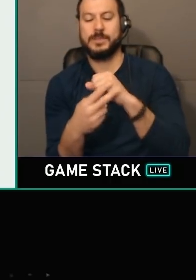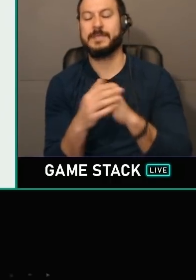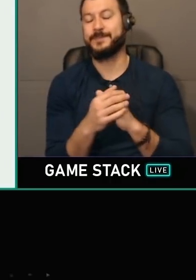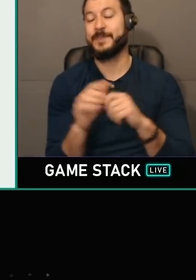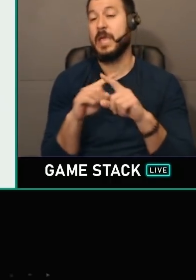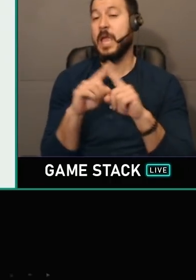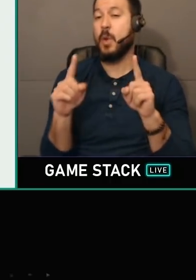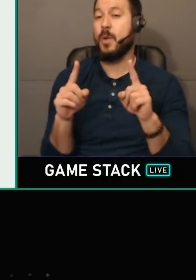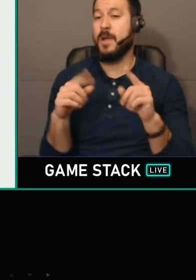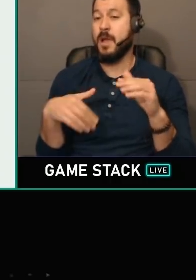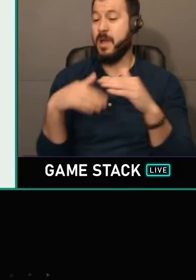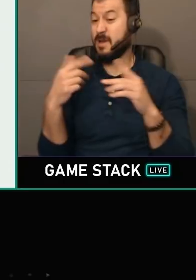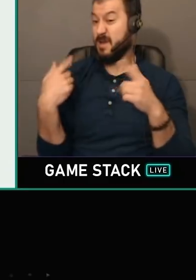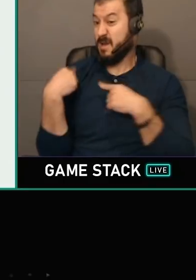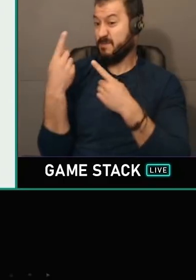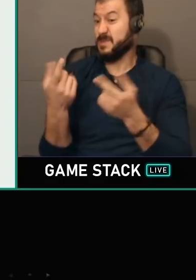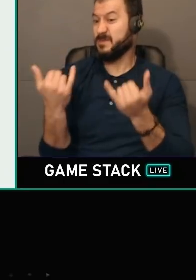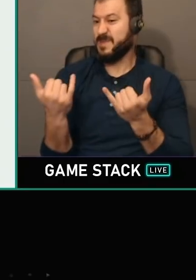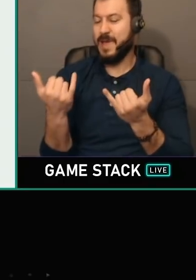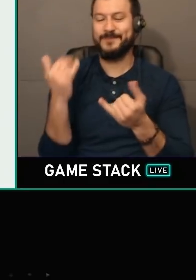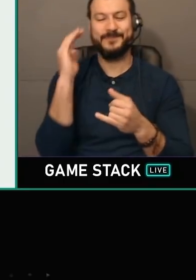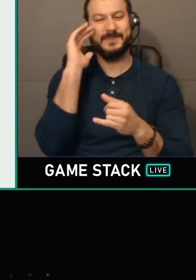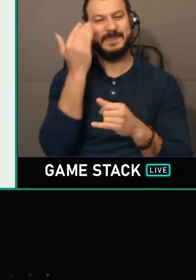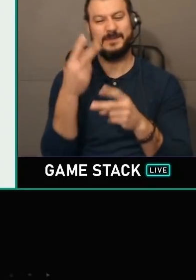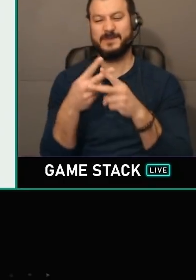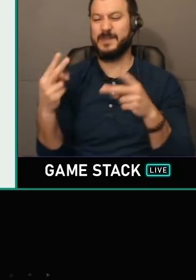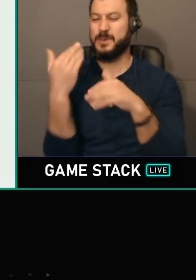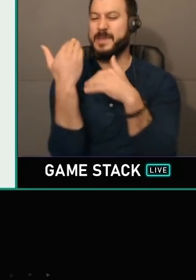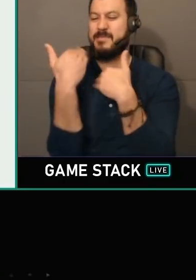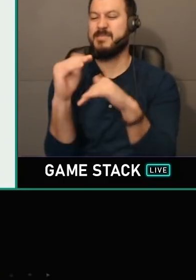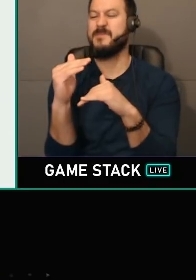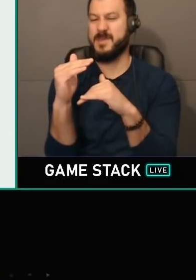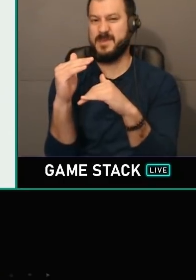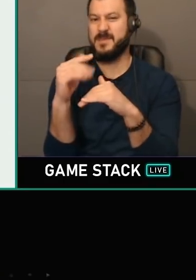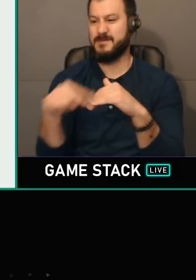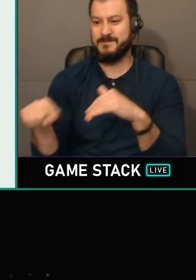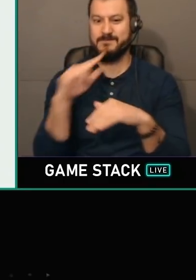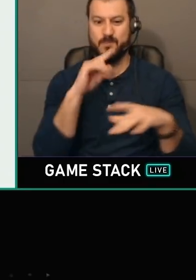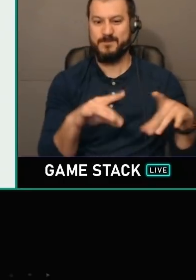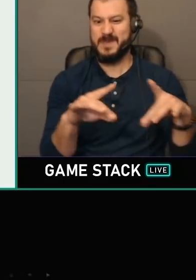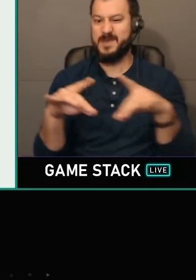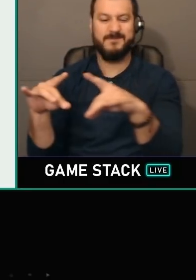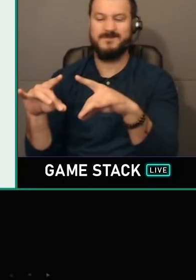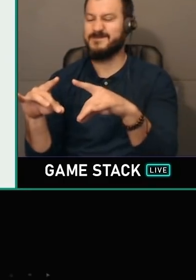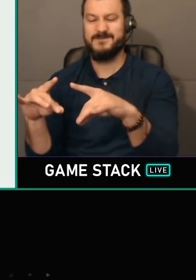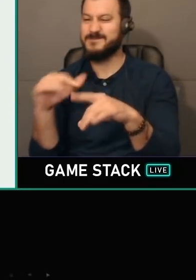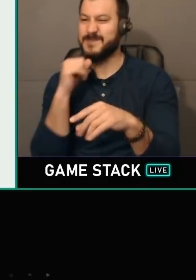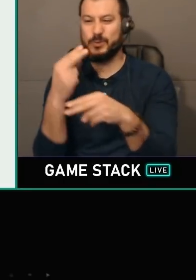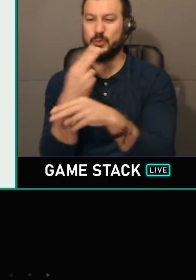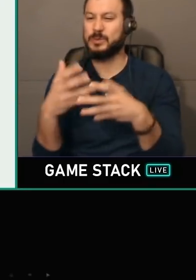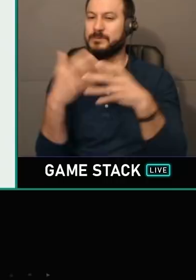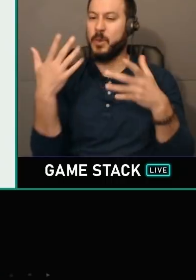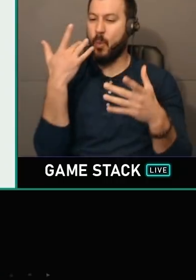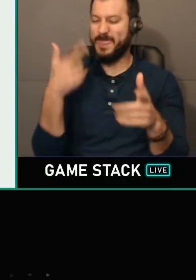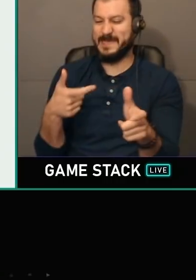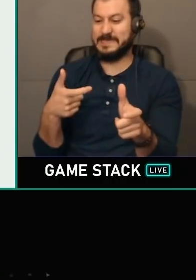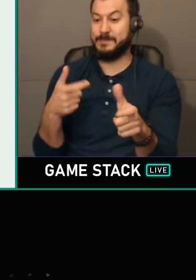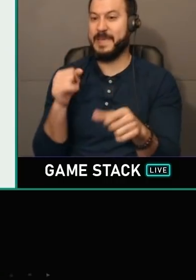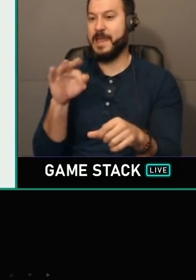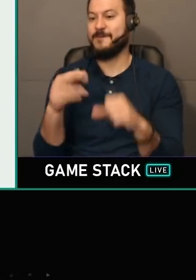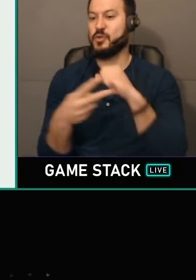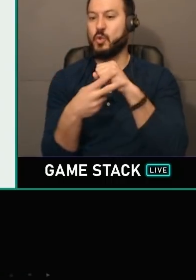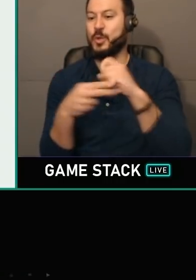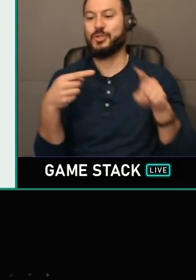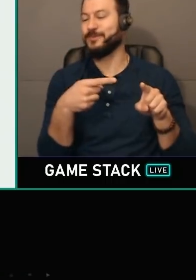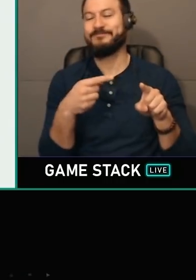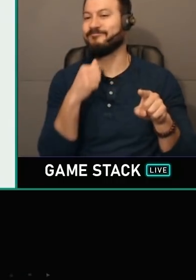up until now, it's seen very limited adoption in the marketplace because of the speed of storage not being able